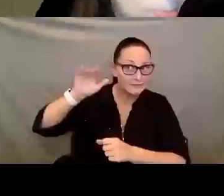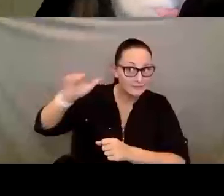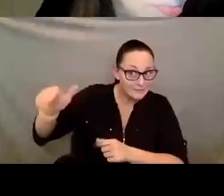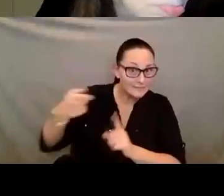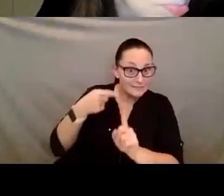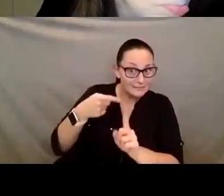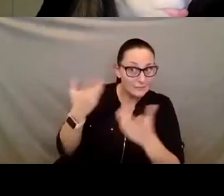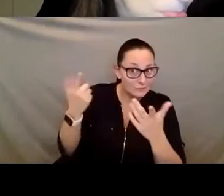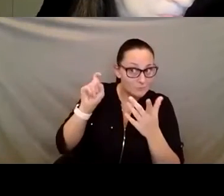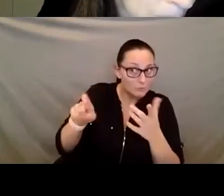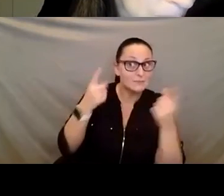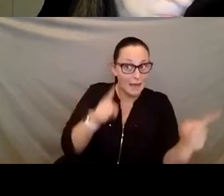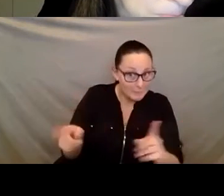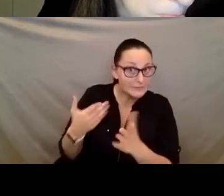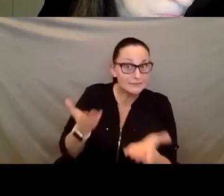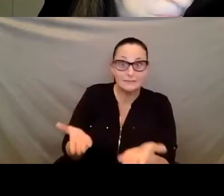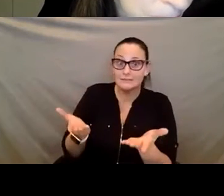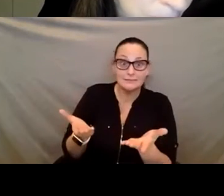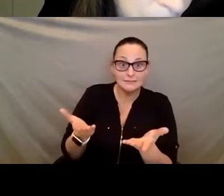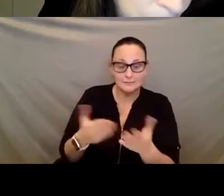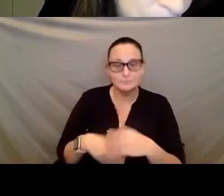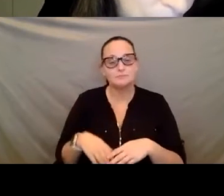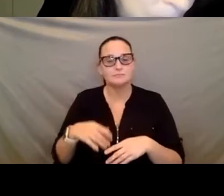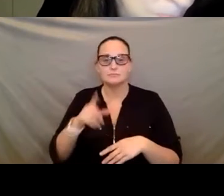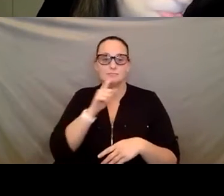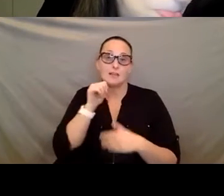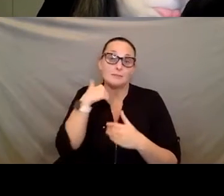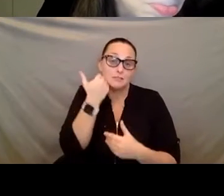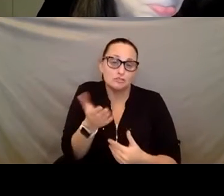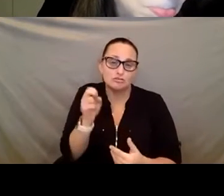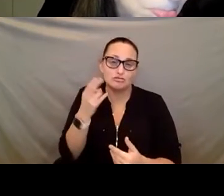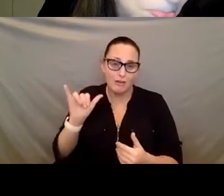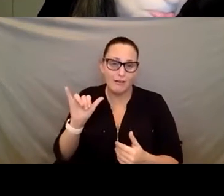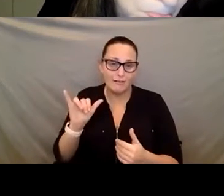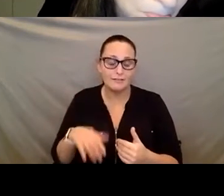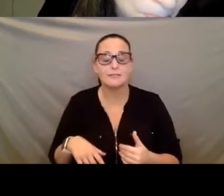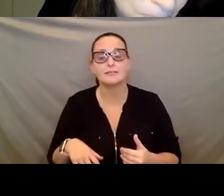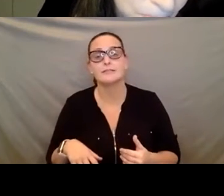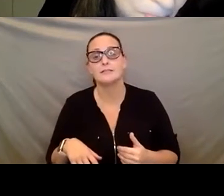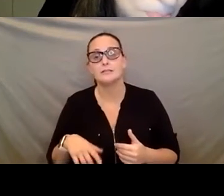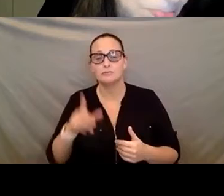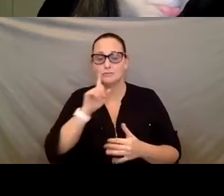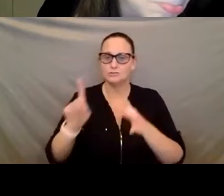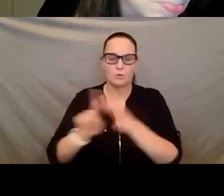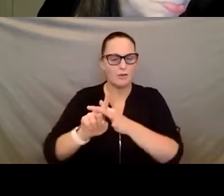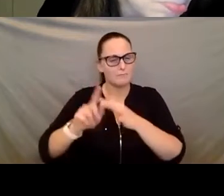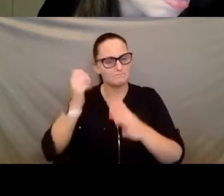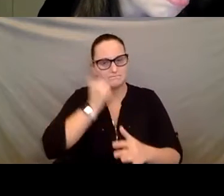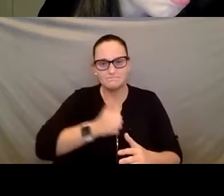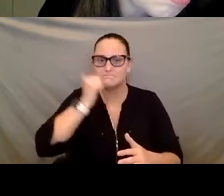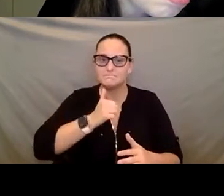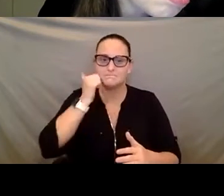is what is supposed to happen. And frankly, not being shy. So showing up regularly, talking